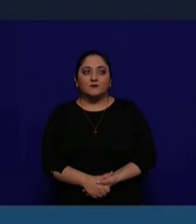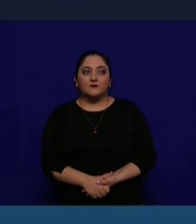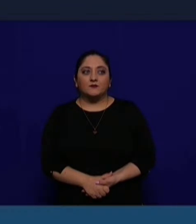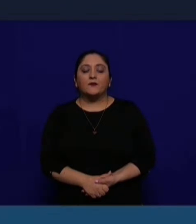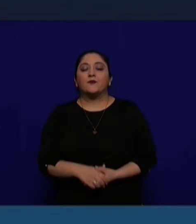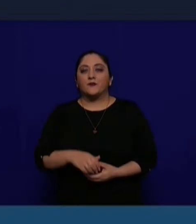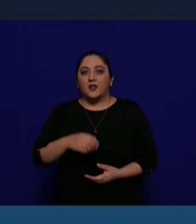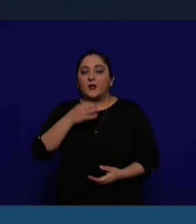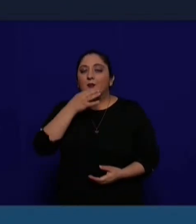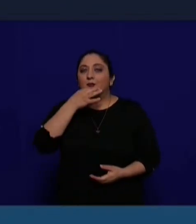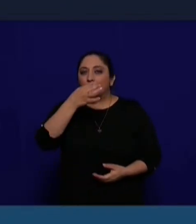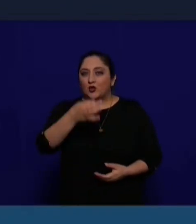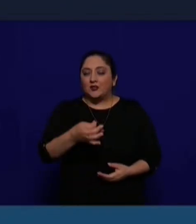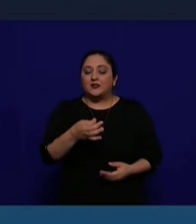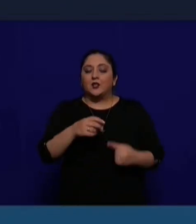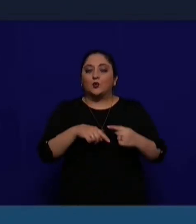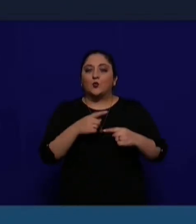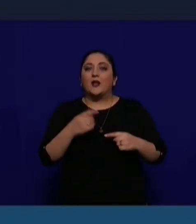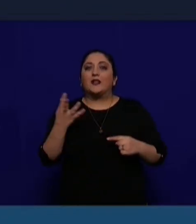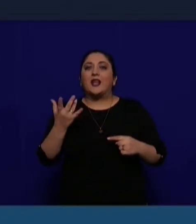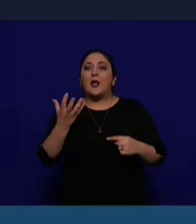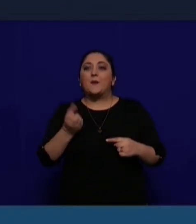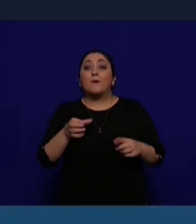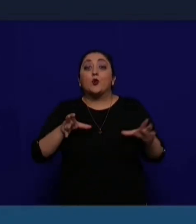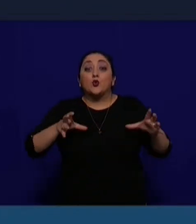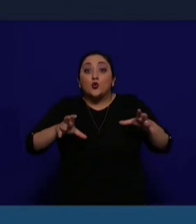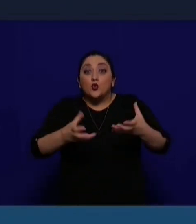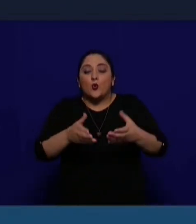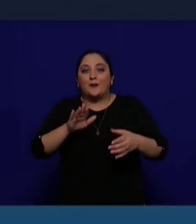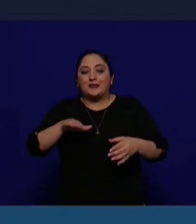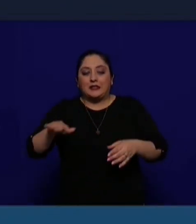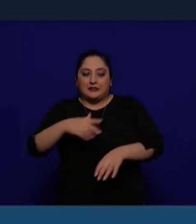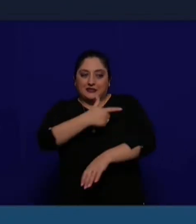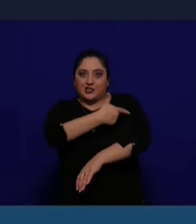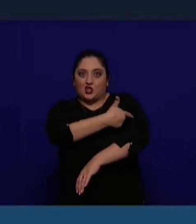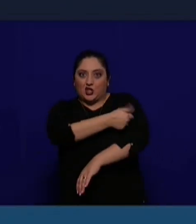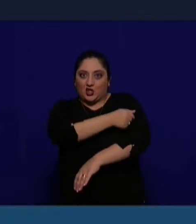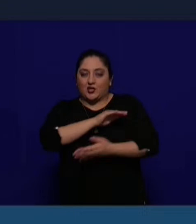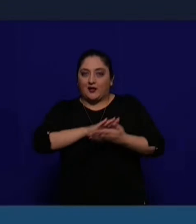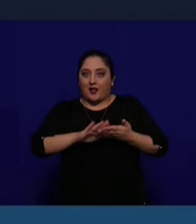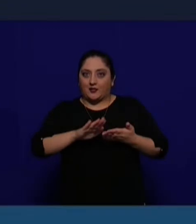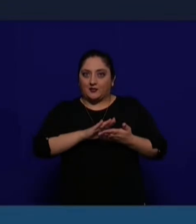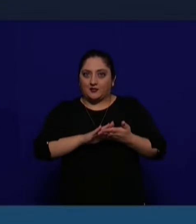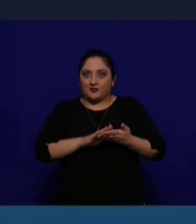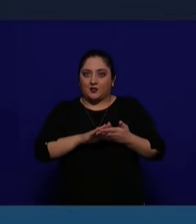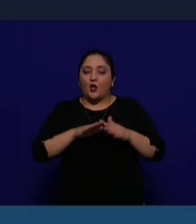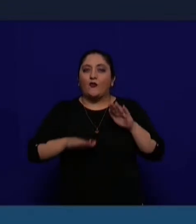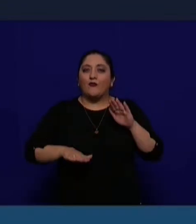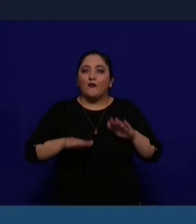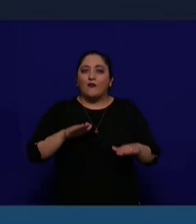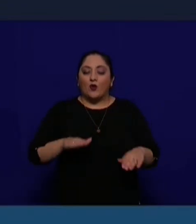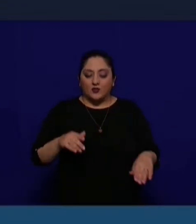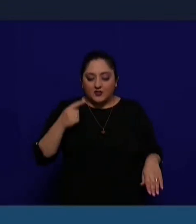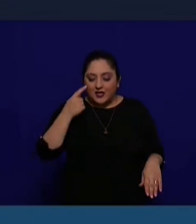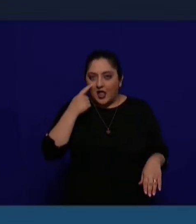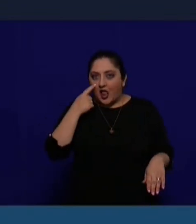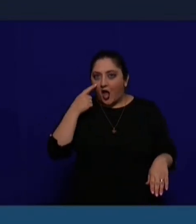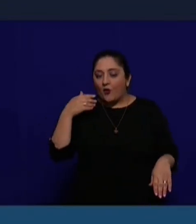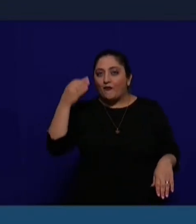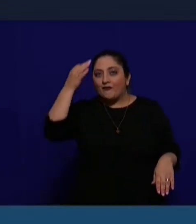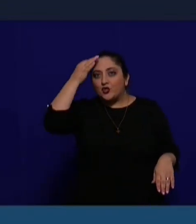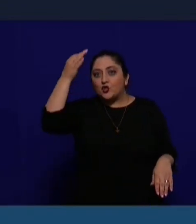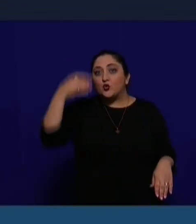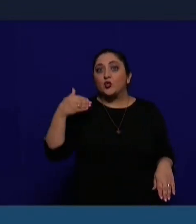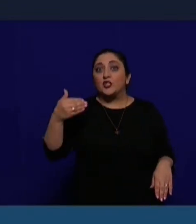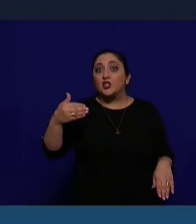tal-massa. Il-herd immunity tiġi kalkulata skont ir-rata tal-infezzjoni. U ntqal li f'dawn ix-xhur li ġejjin għandha